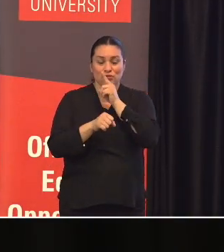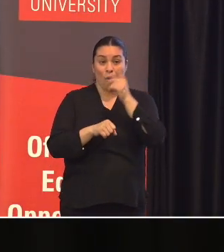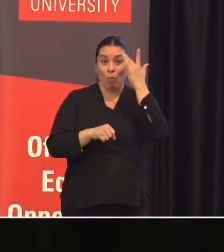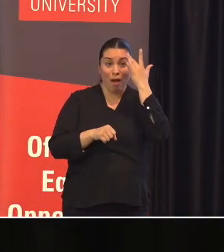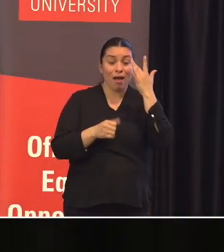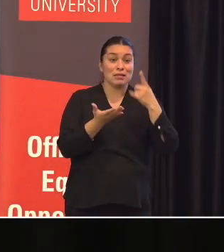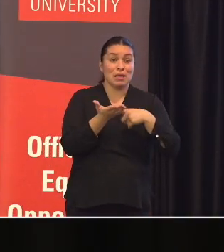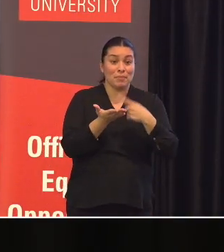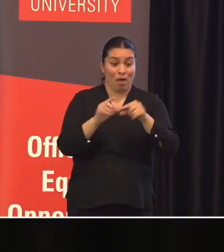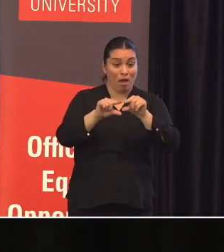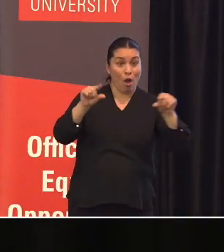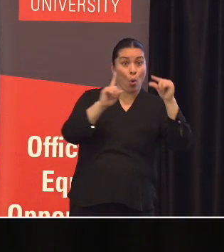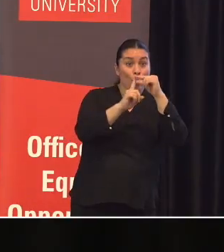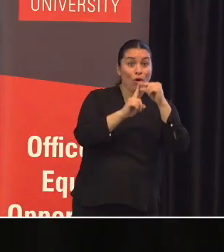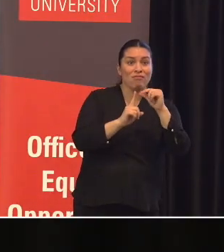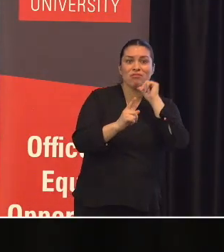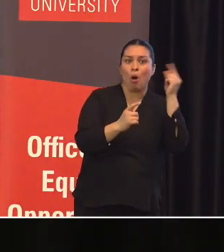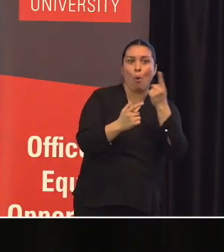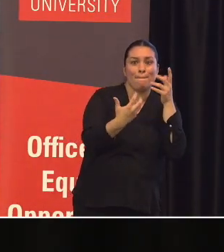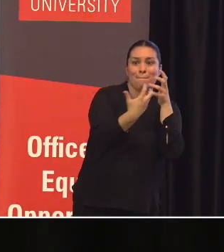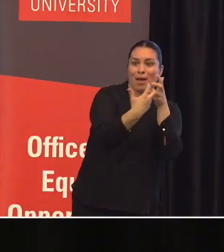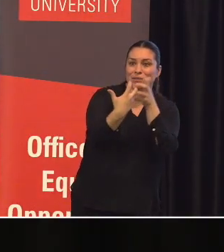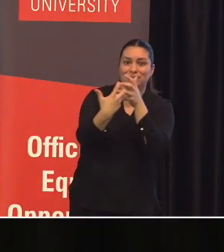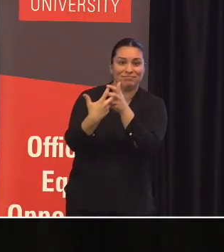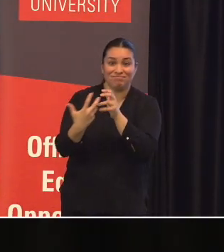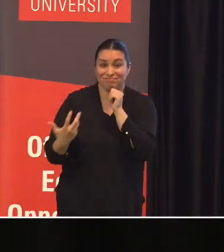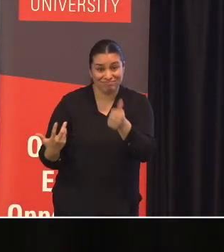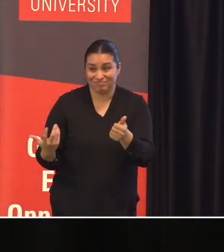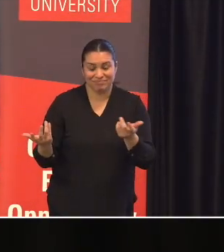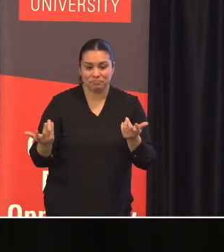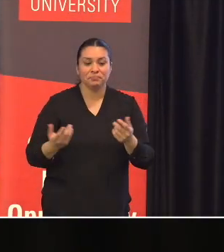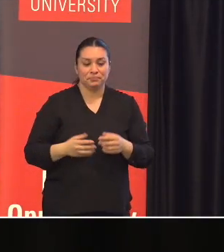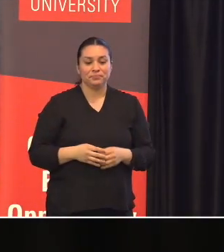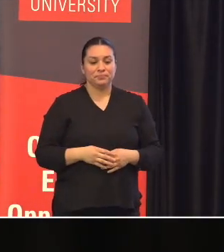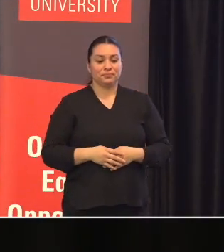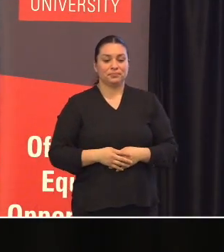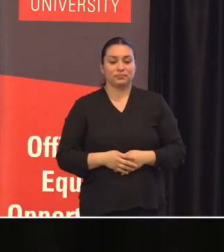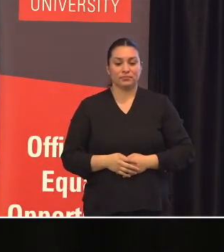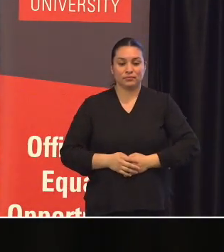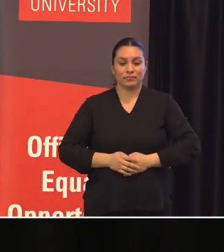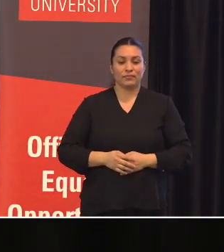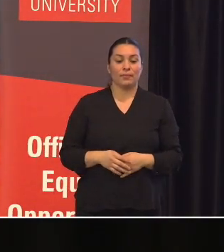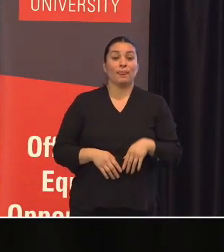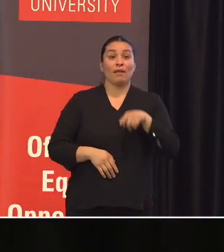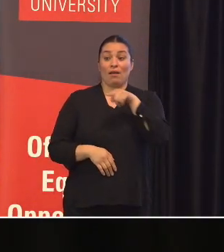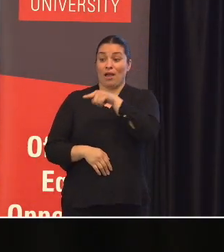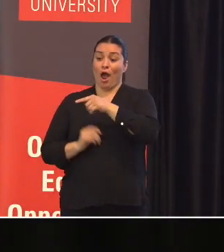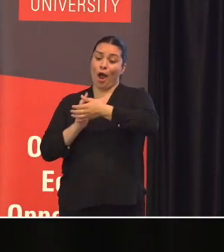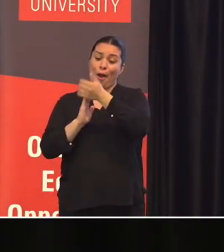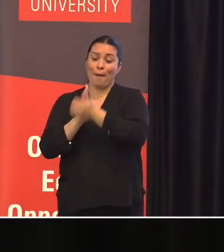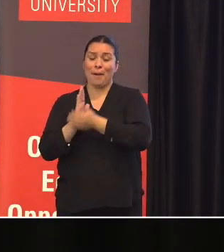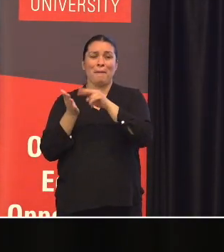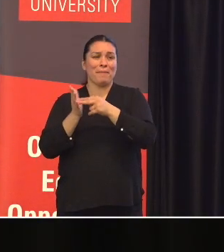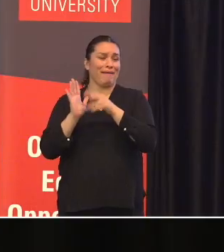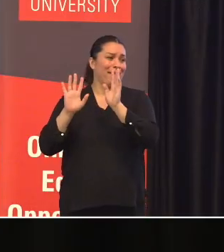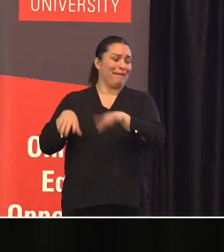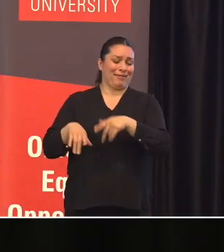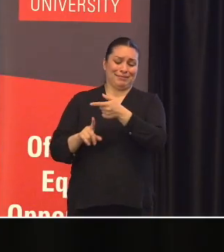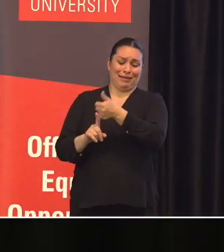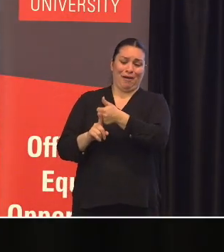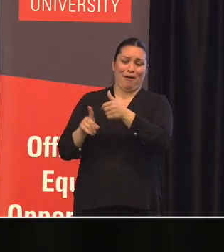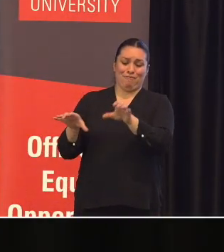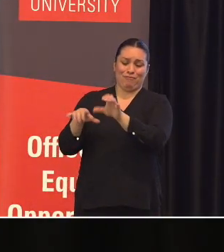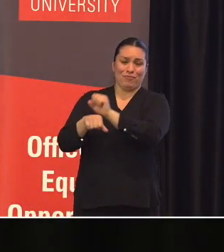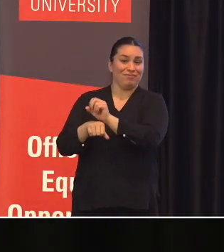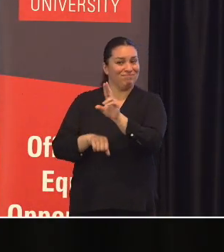WCAG 2.1 AA standard. In other words, they do not meet legal standard. It is impossible for auto-generated